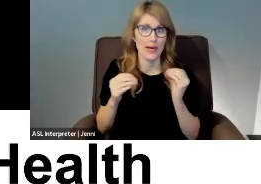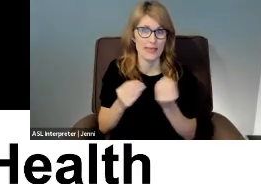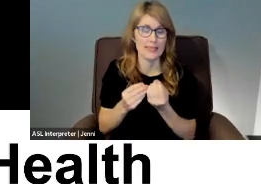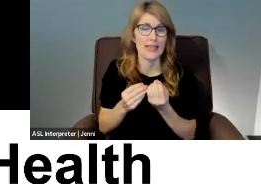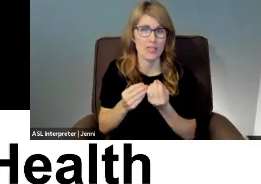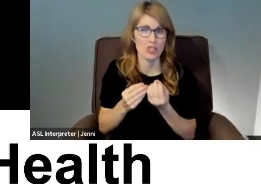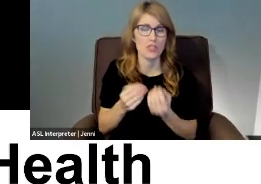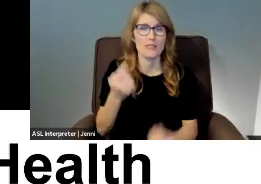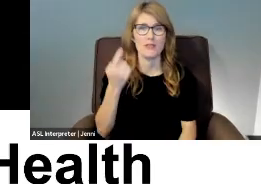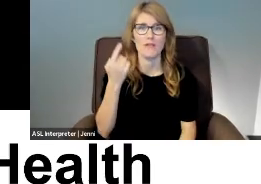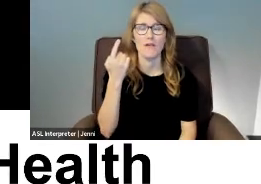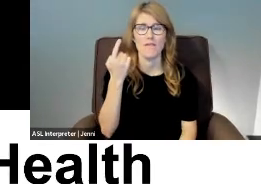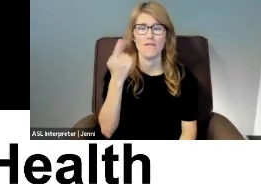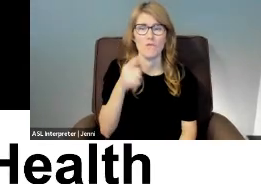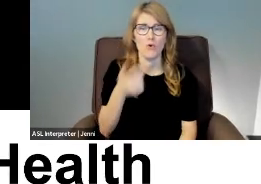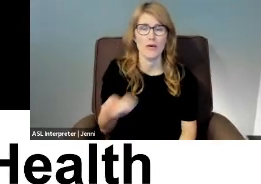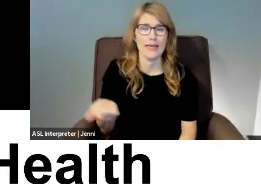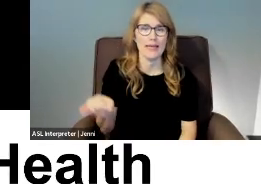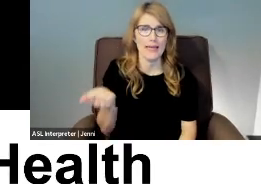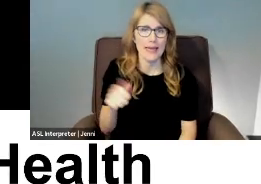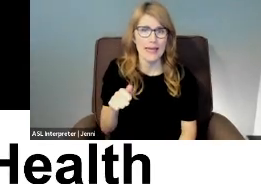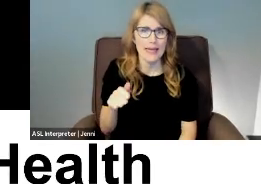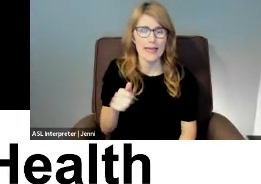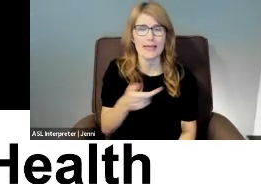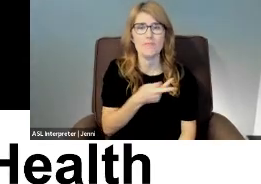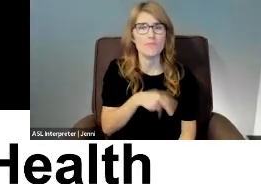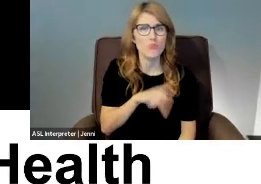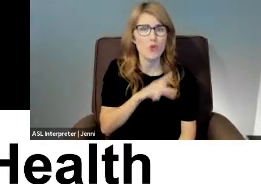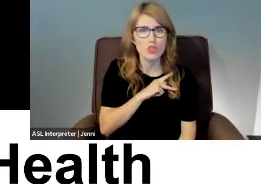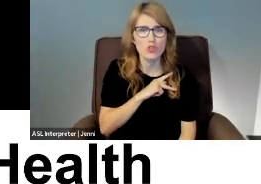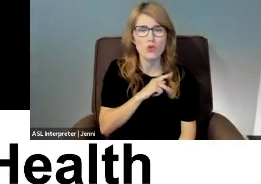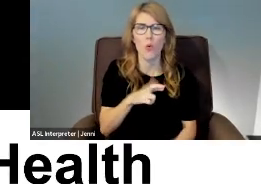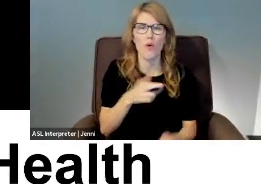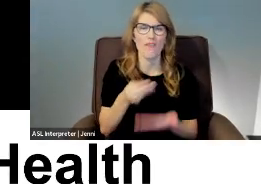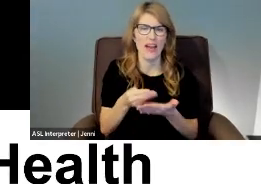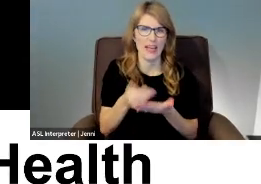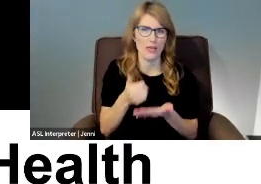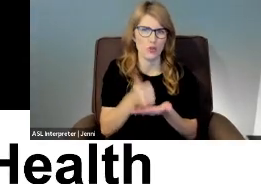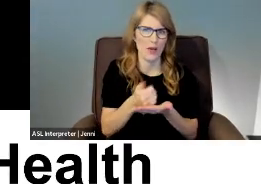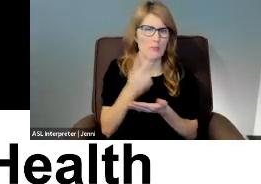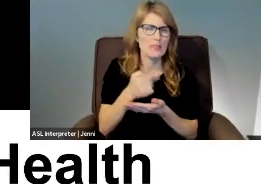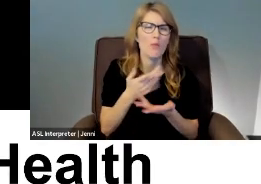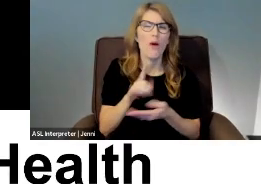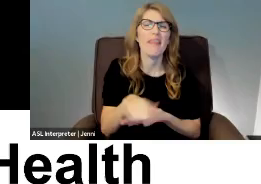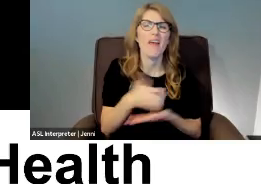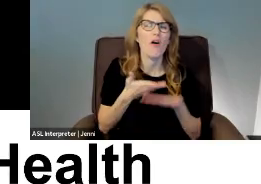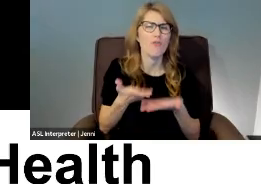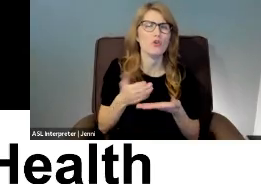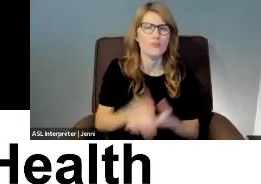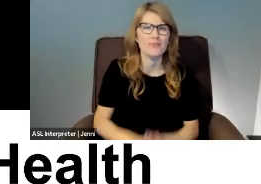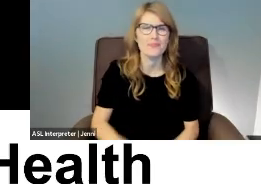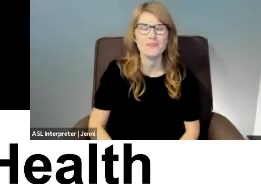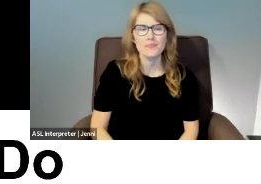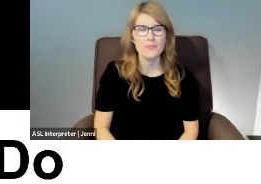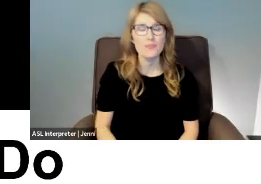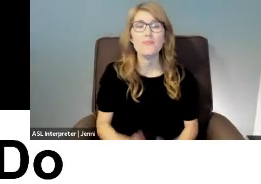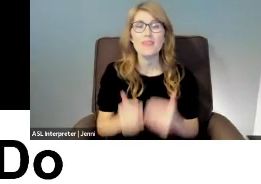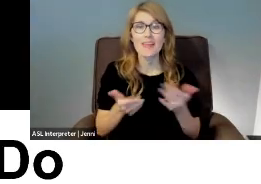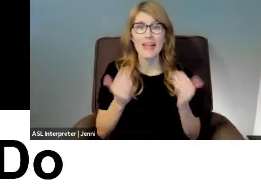any personal and financial assistance they may offer. Next slide,